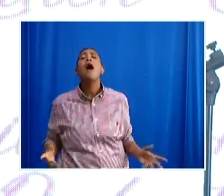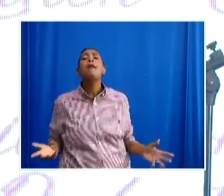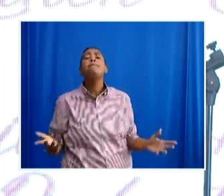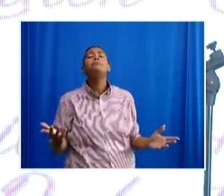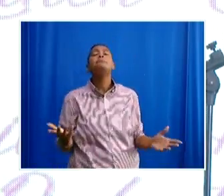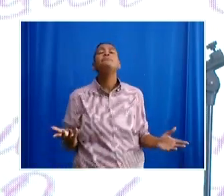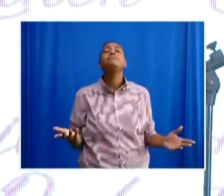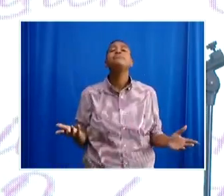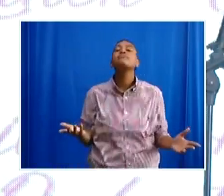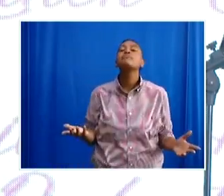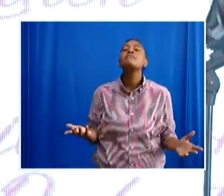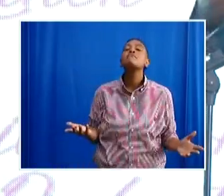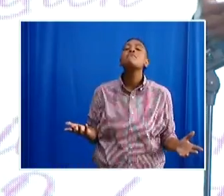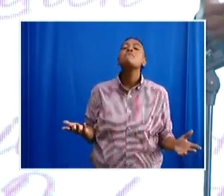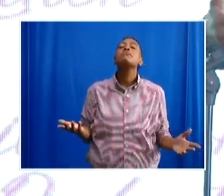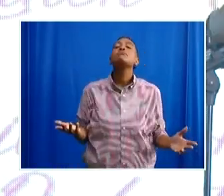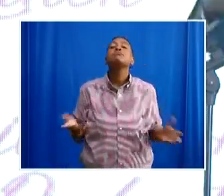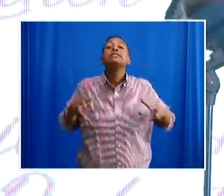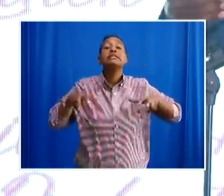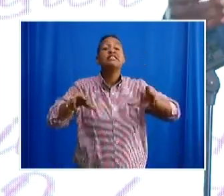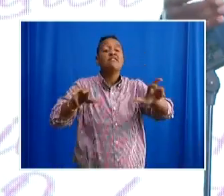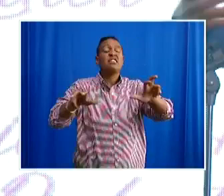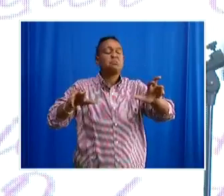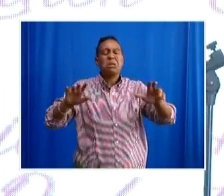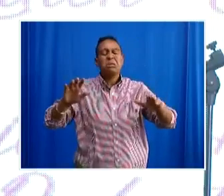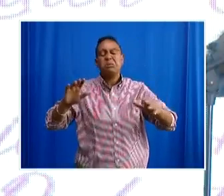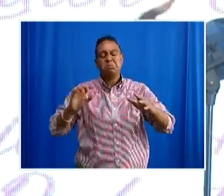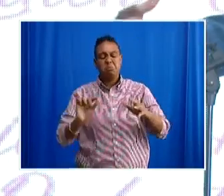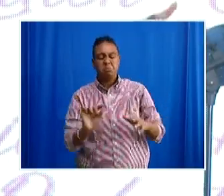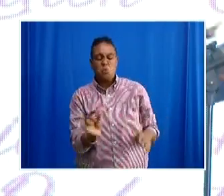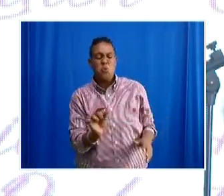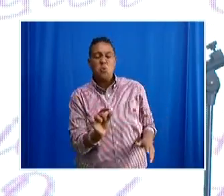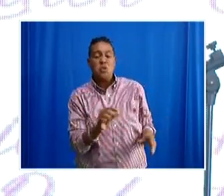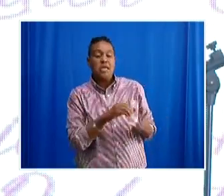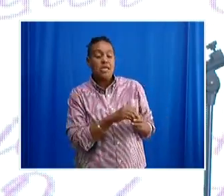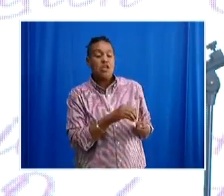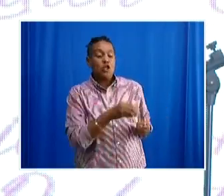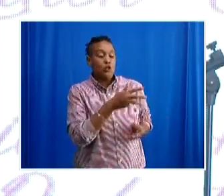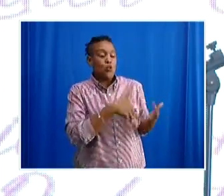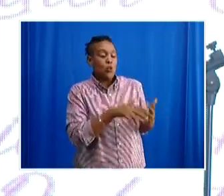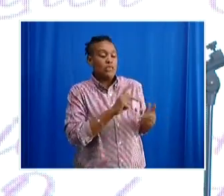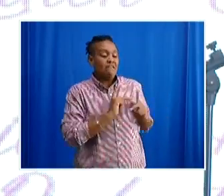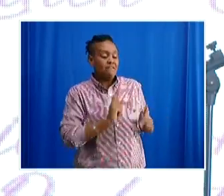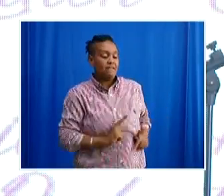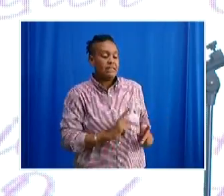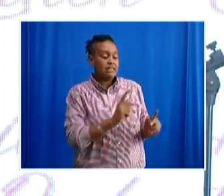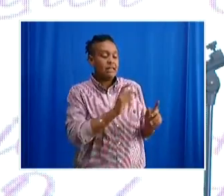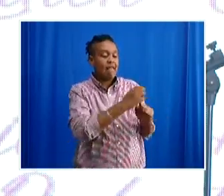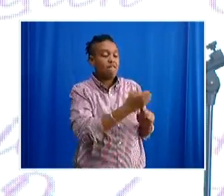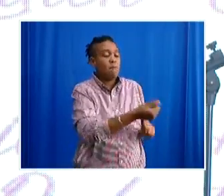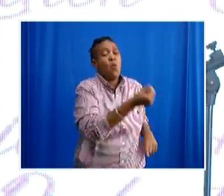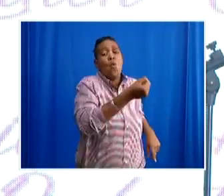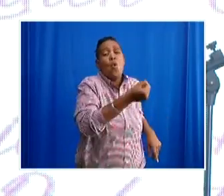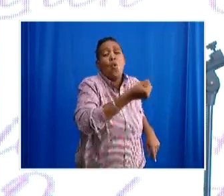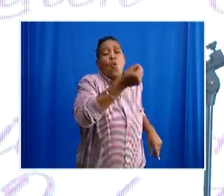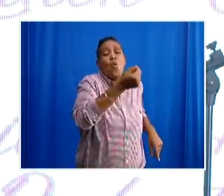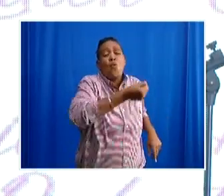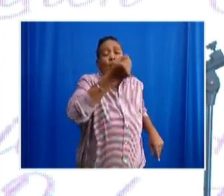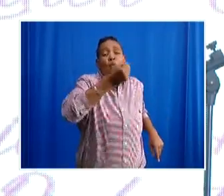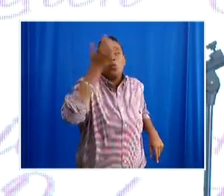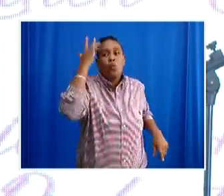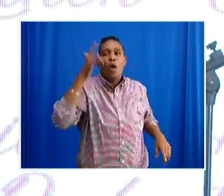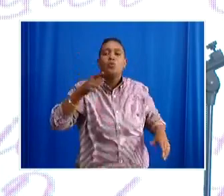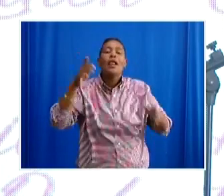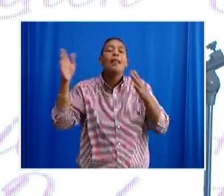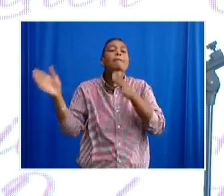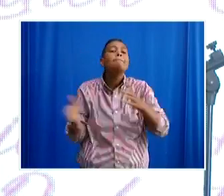an underinvestment in your social and physical environment because you have failed to plan